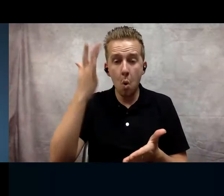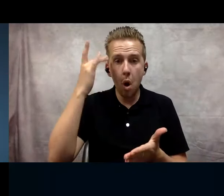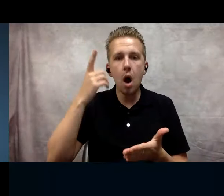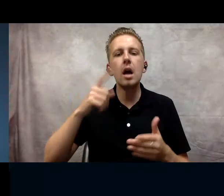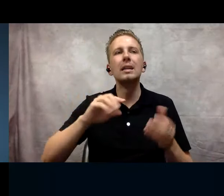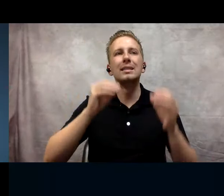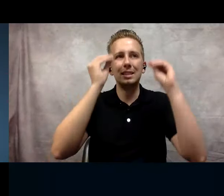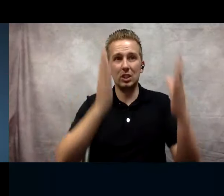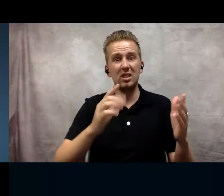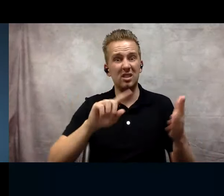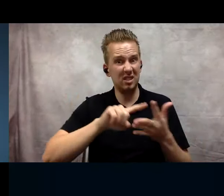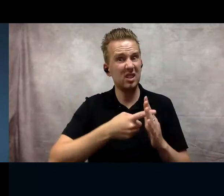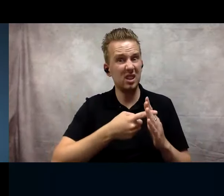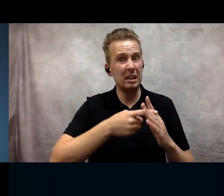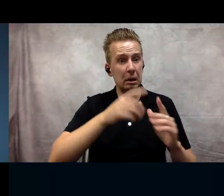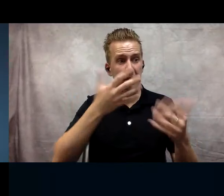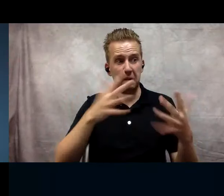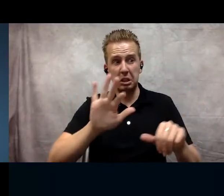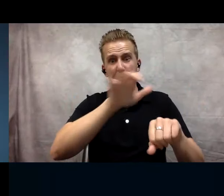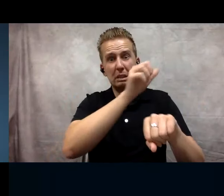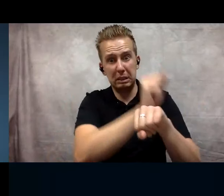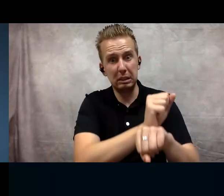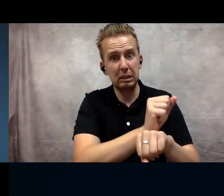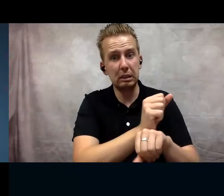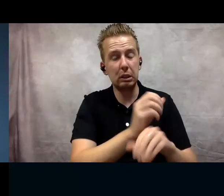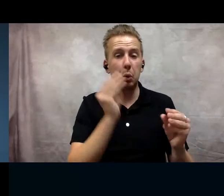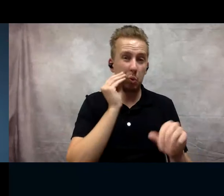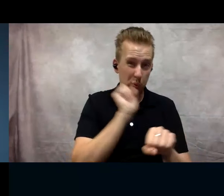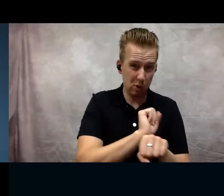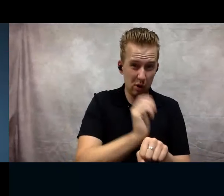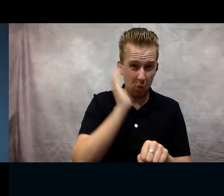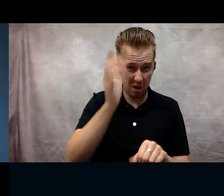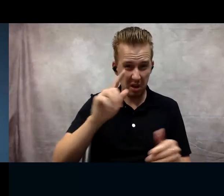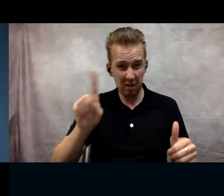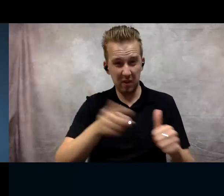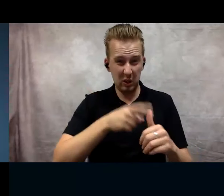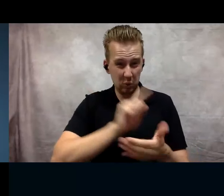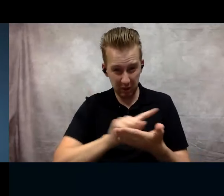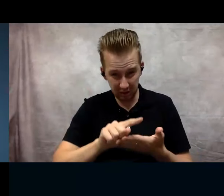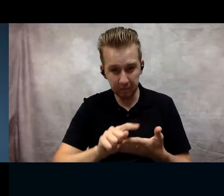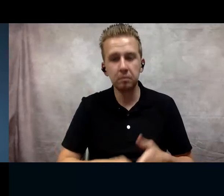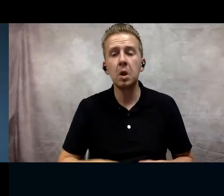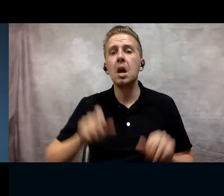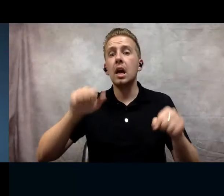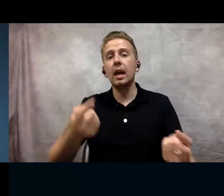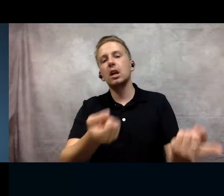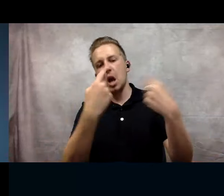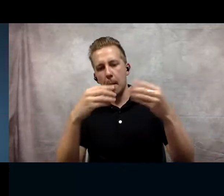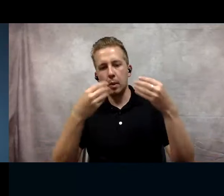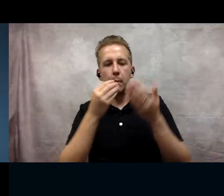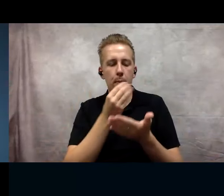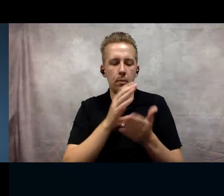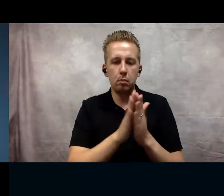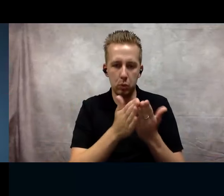assignments. Bookstore is now open. You can come in person. And like Jessica mentioned earlier, you